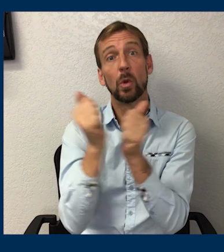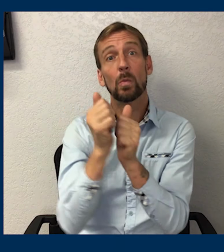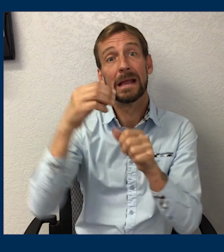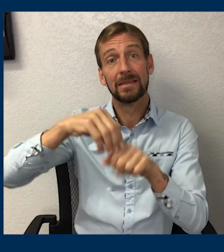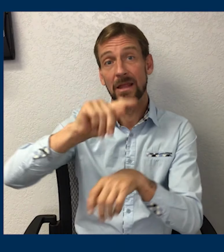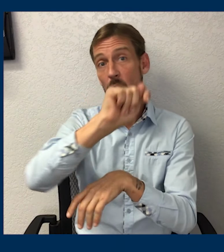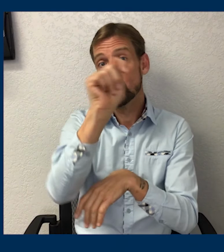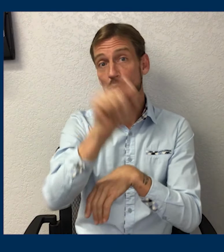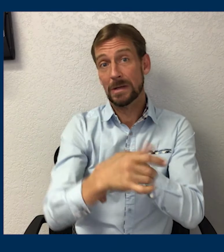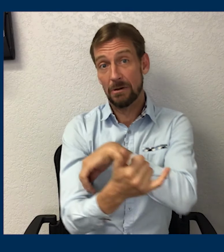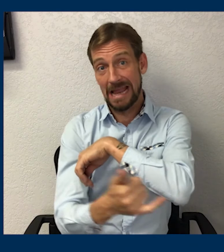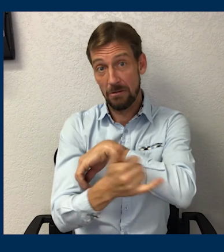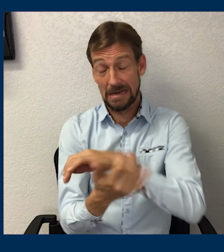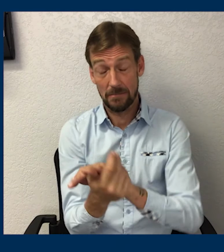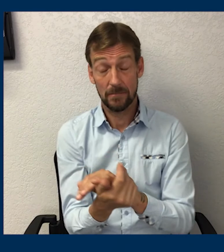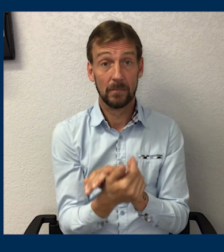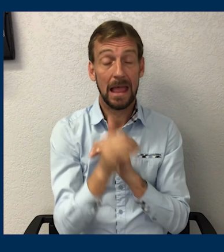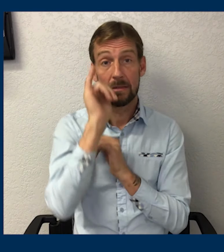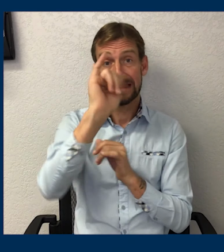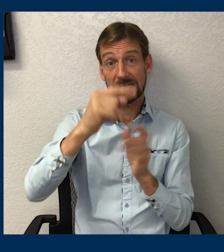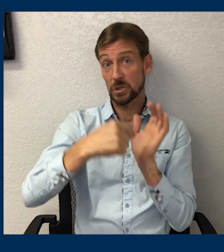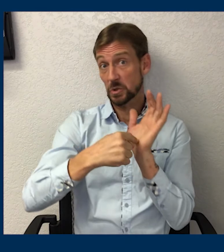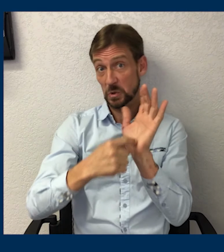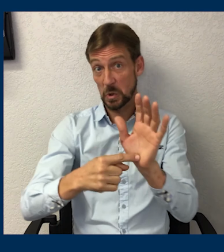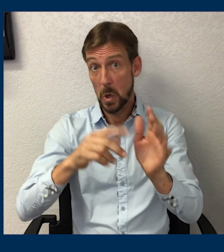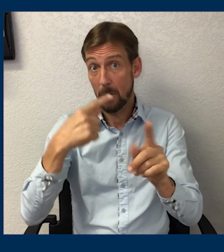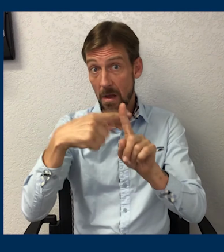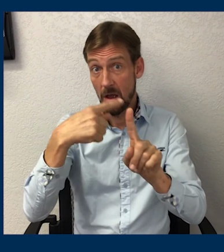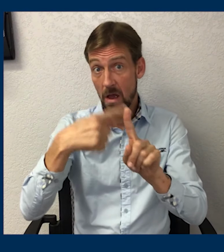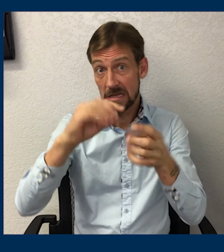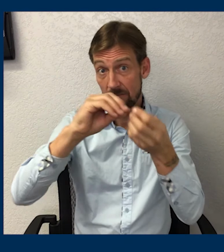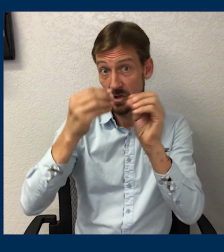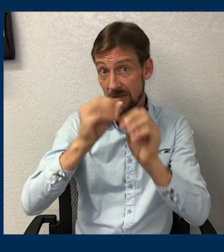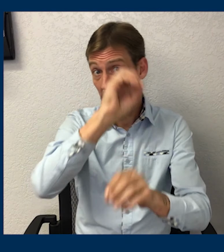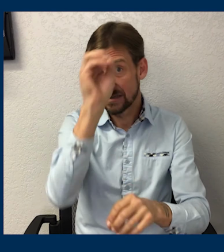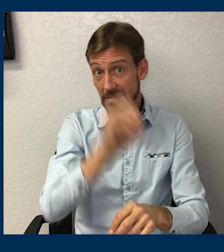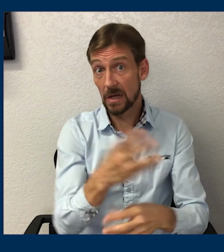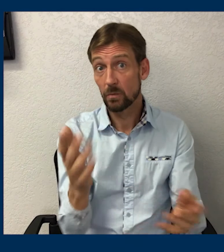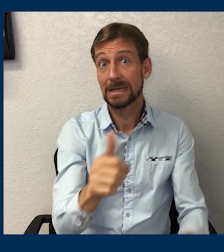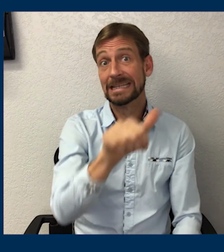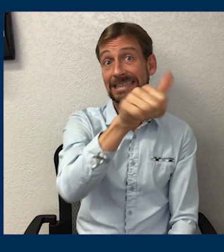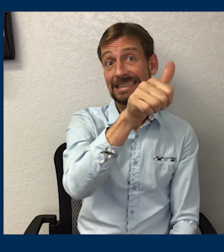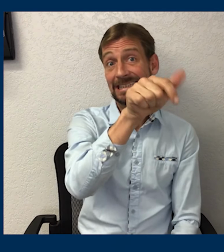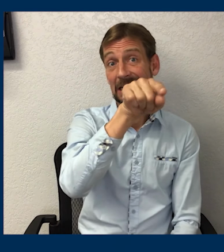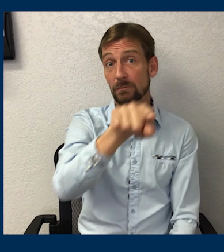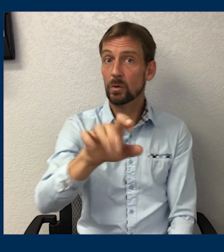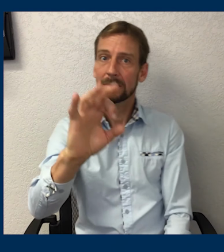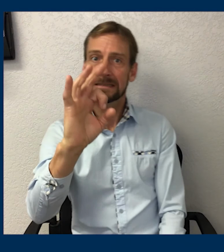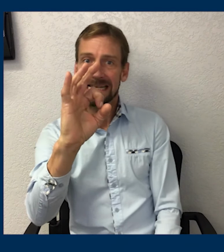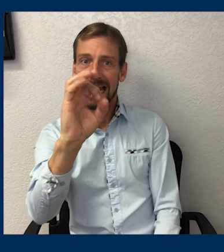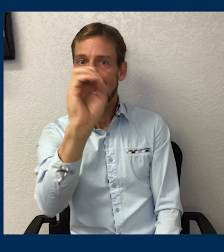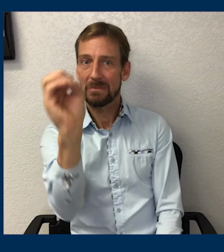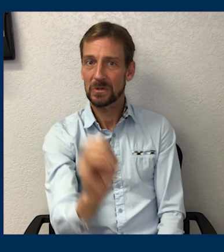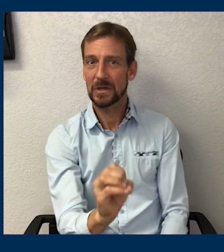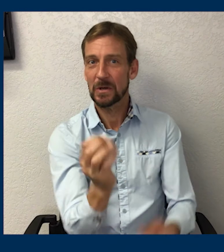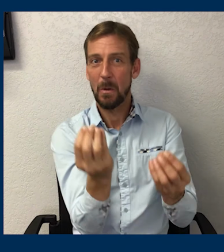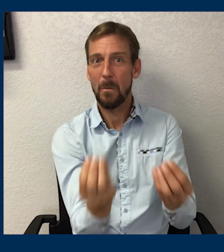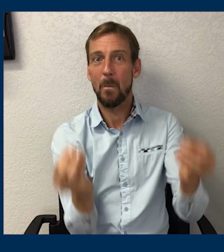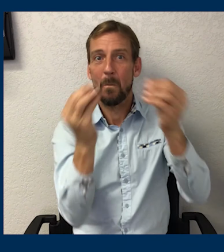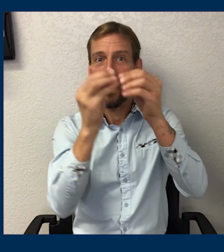County. That translates into a cumulative positivity rate of 10.9%, so more than double